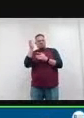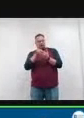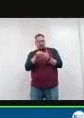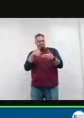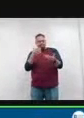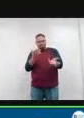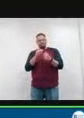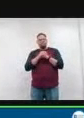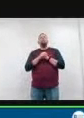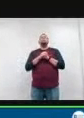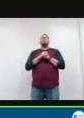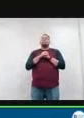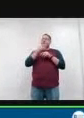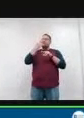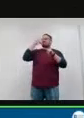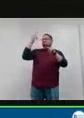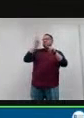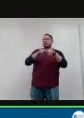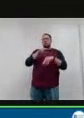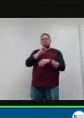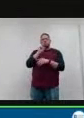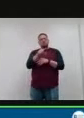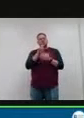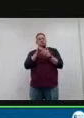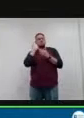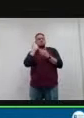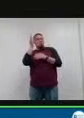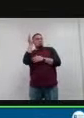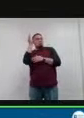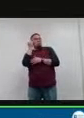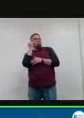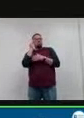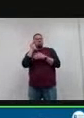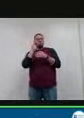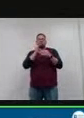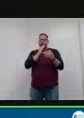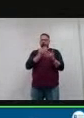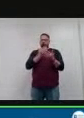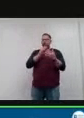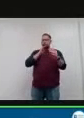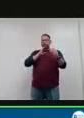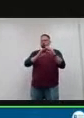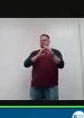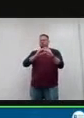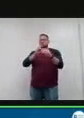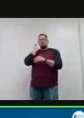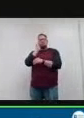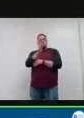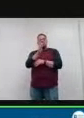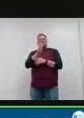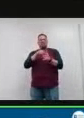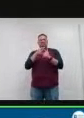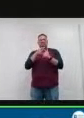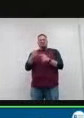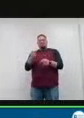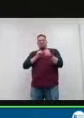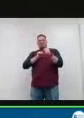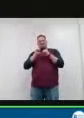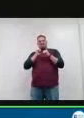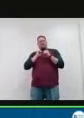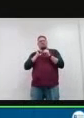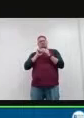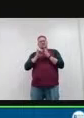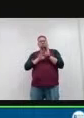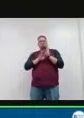There are fun questions in there that will hopefully elicit some good conversations. And then I want to come back to that board